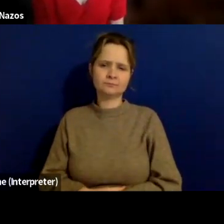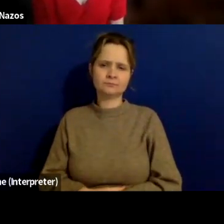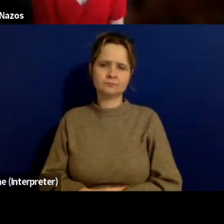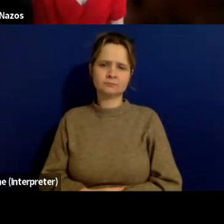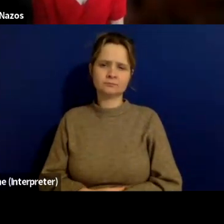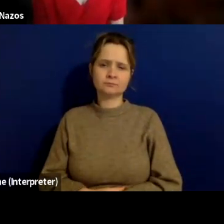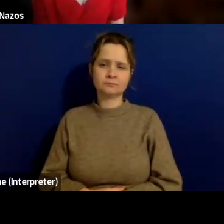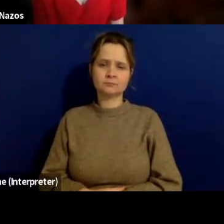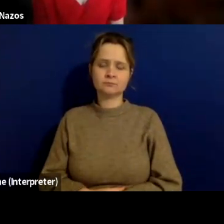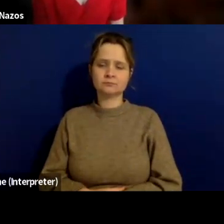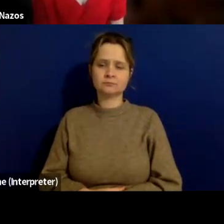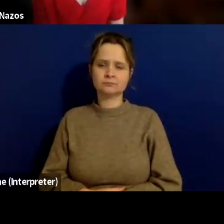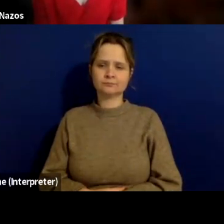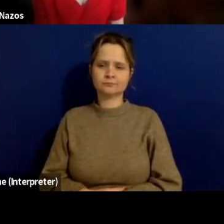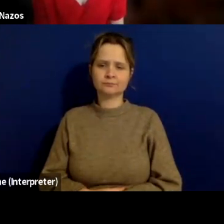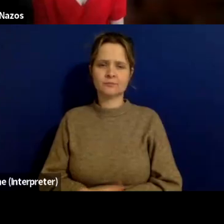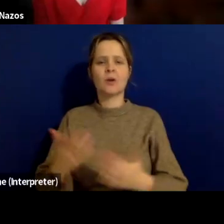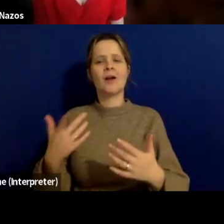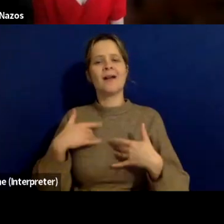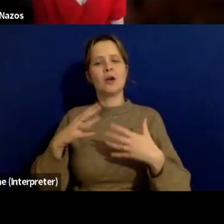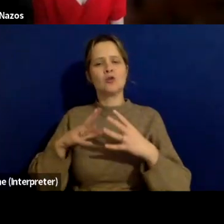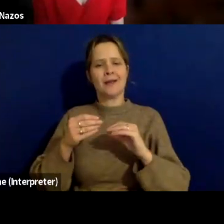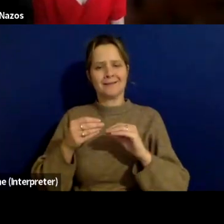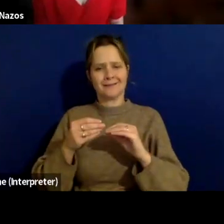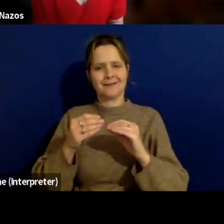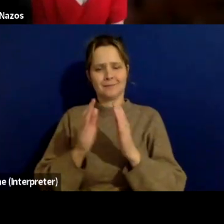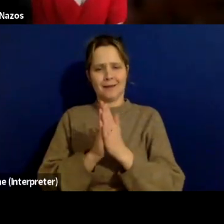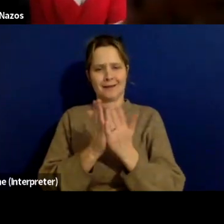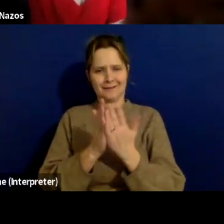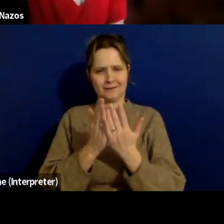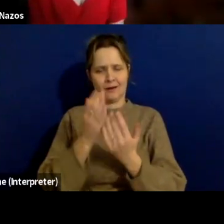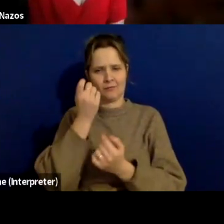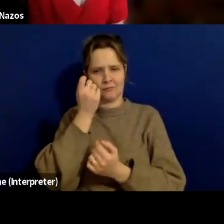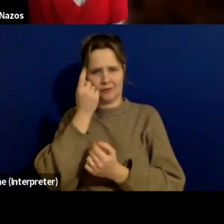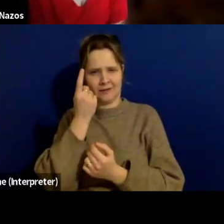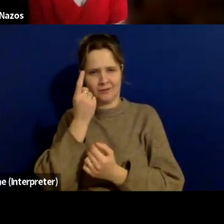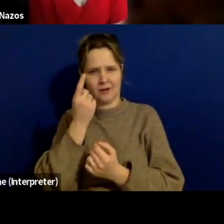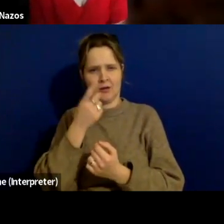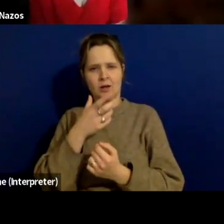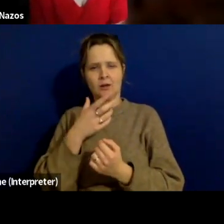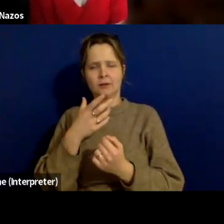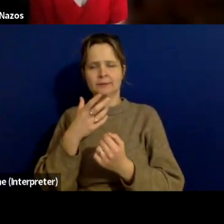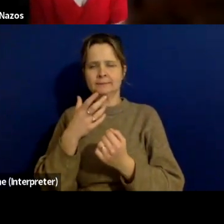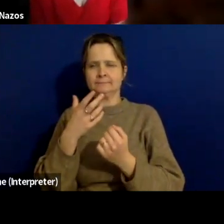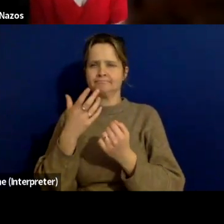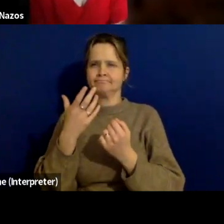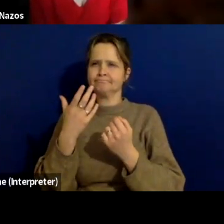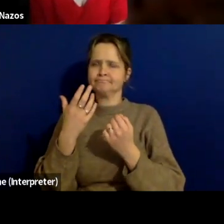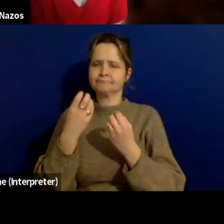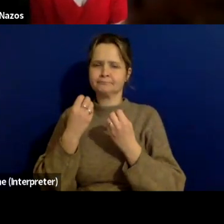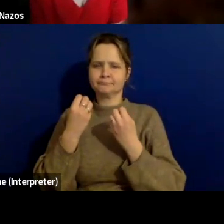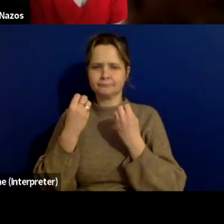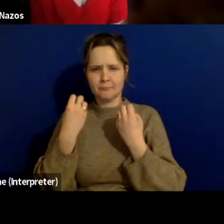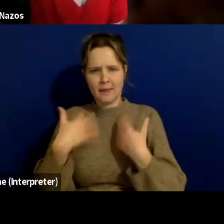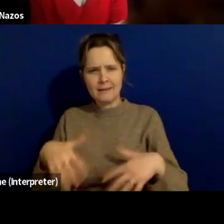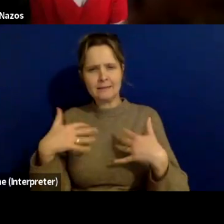Part of putting together this issue was realizing just how rich and varied the contemporary Greek poetry